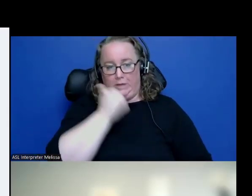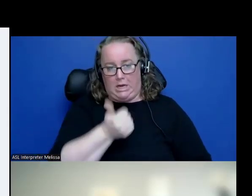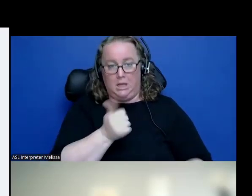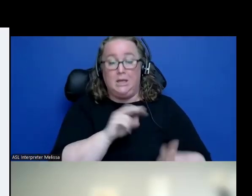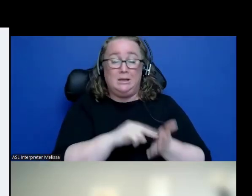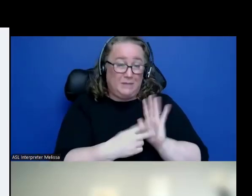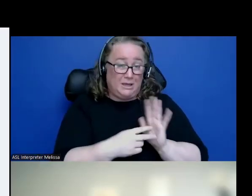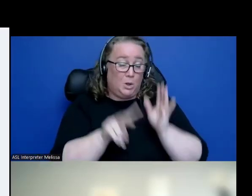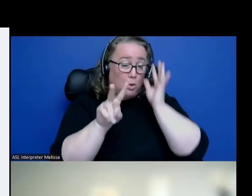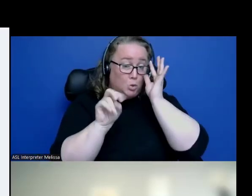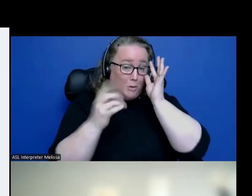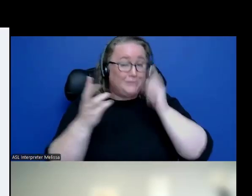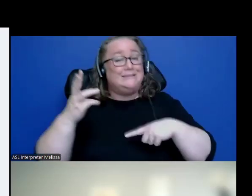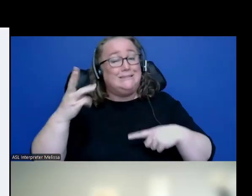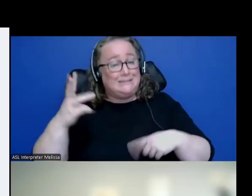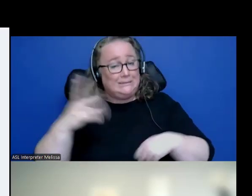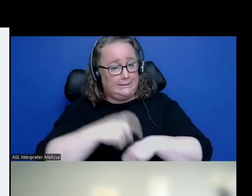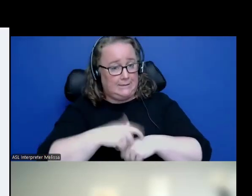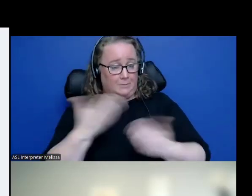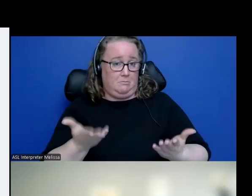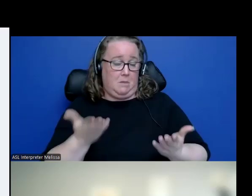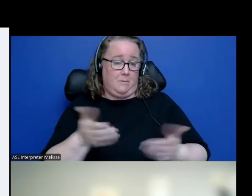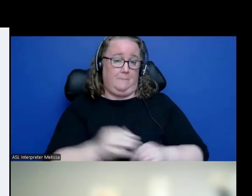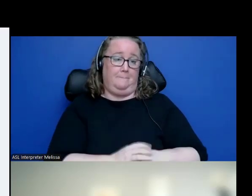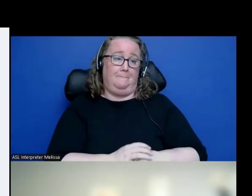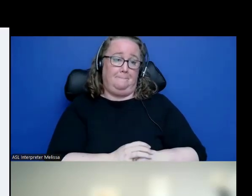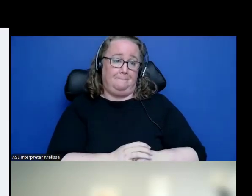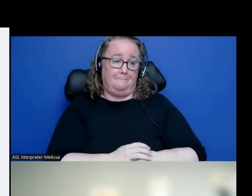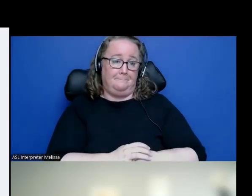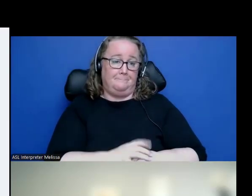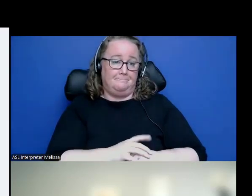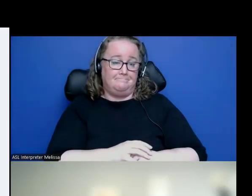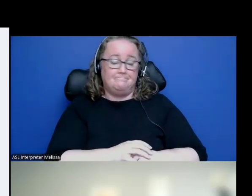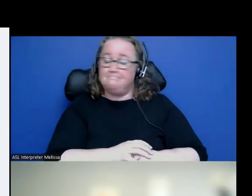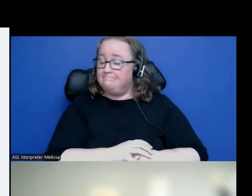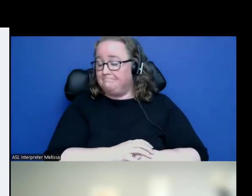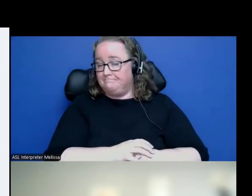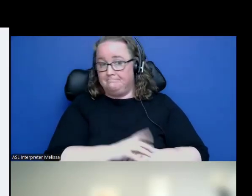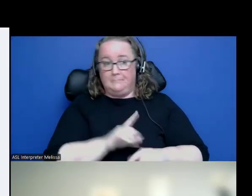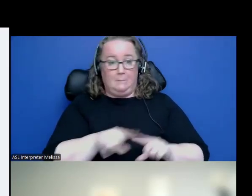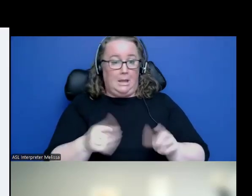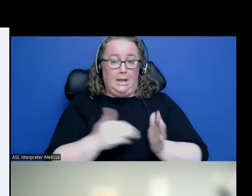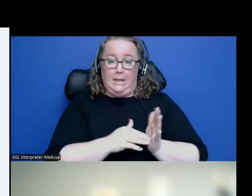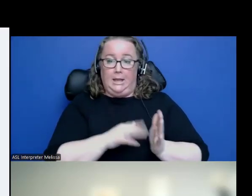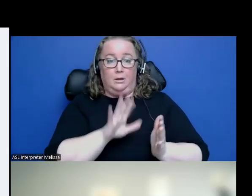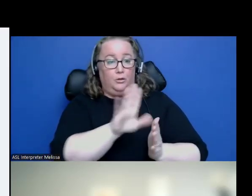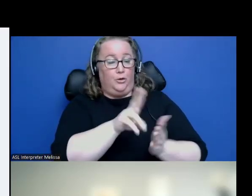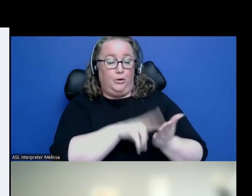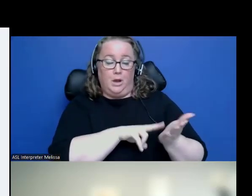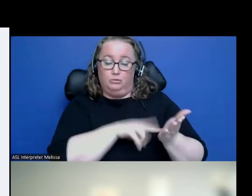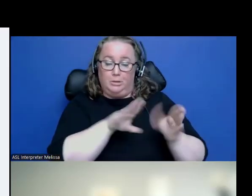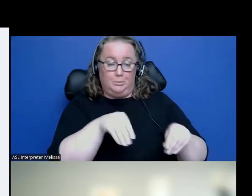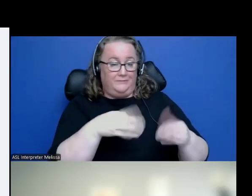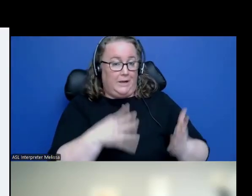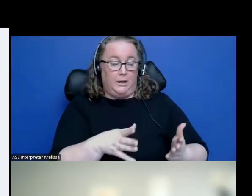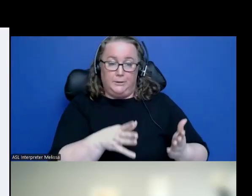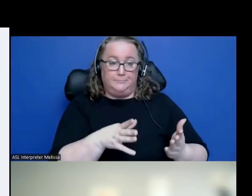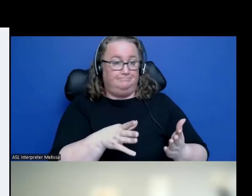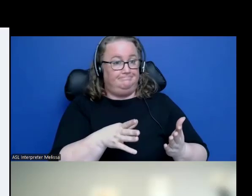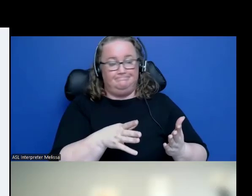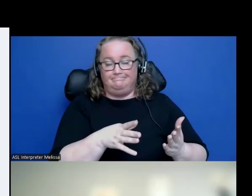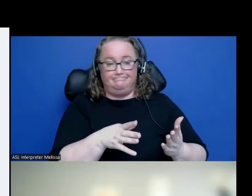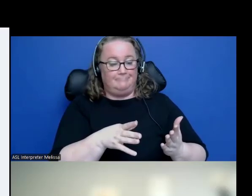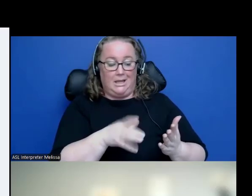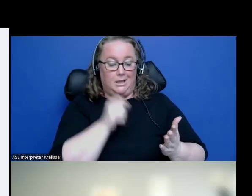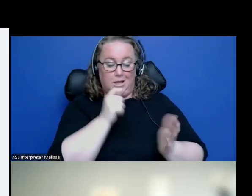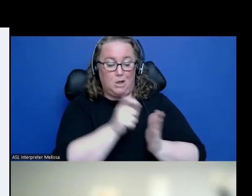that, 216 times. But the contracted provider does not